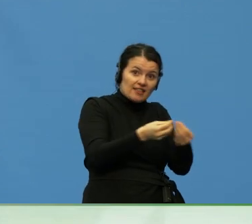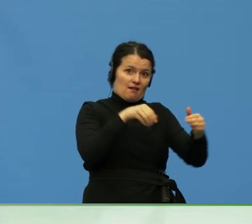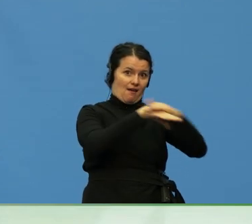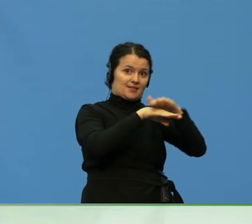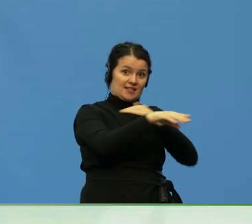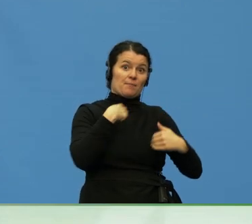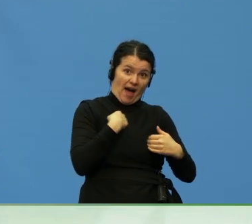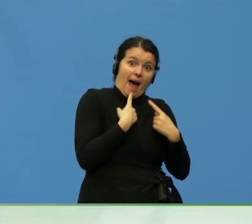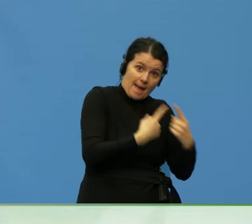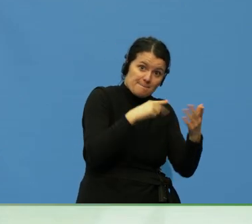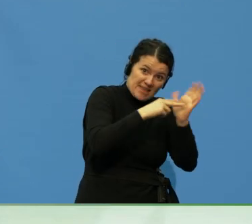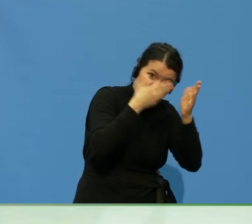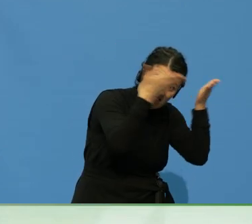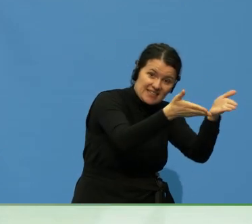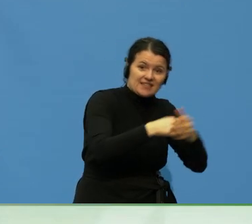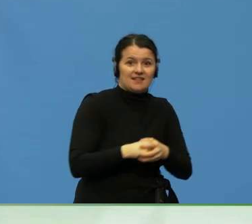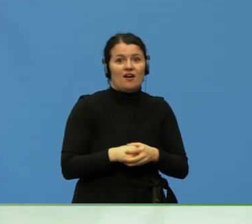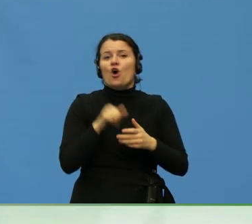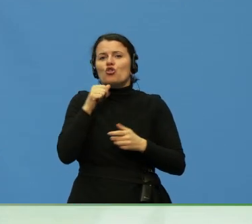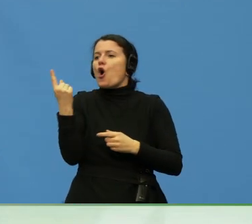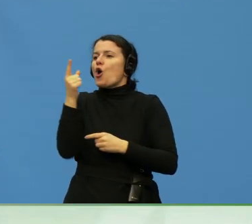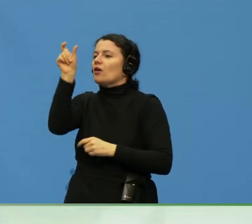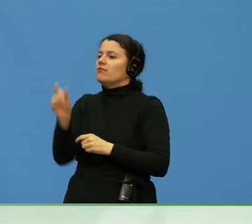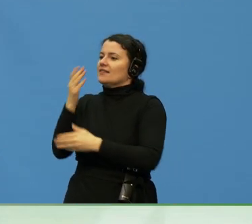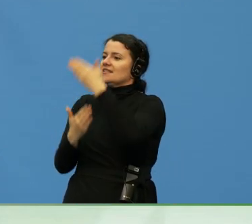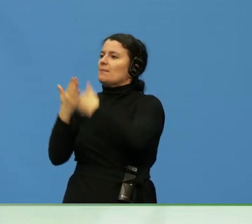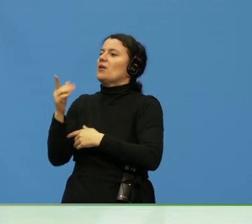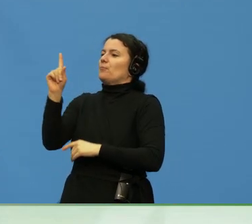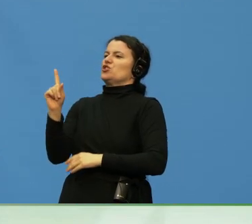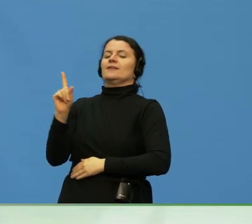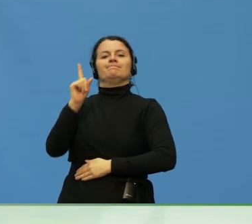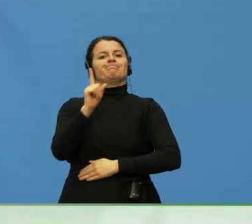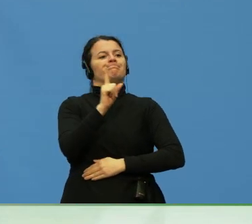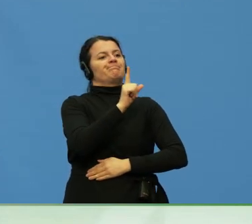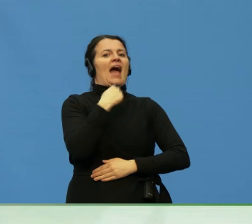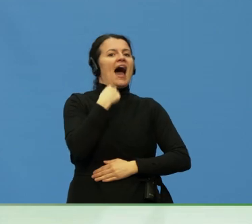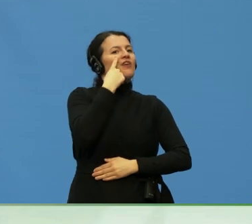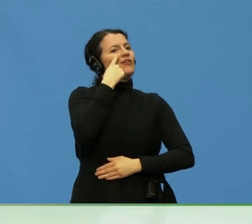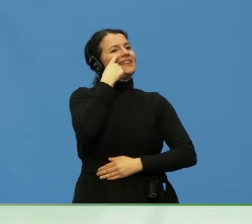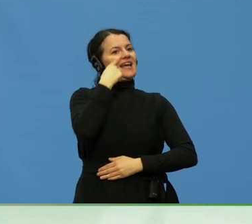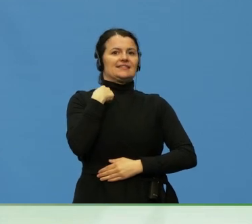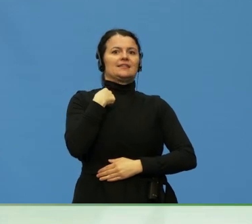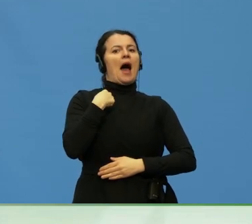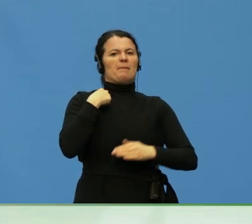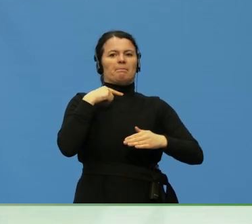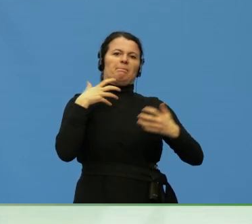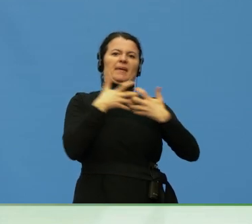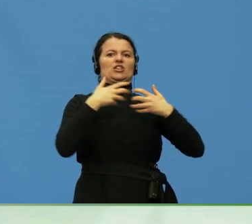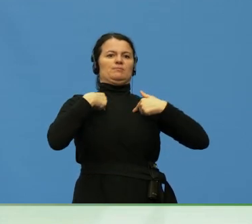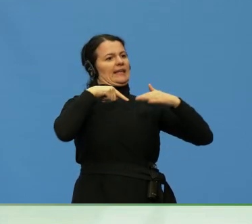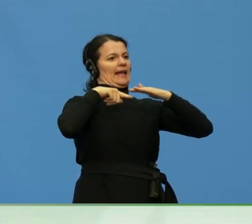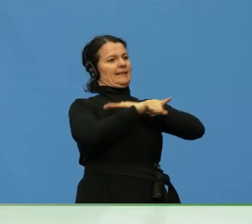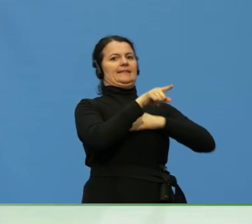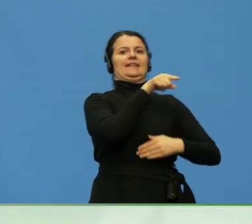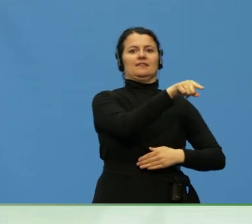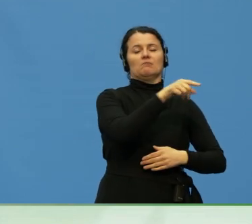age or procedural accommodations are put in place if there's a disabled witness in a trial, for example. That's great, necessary,